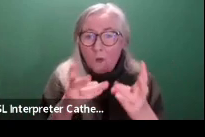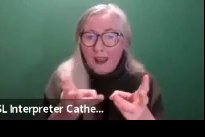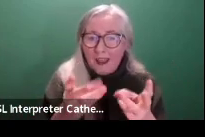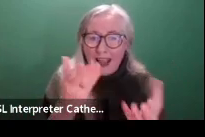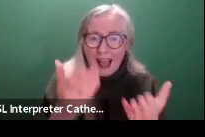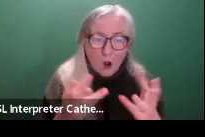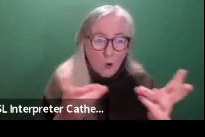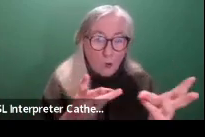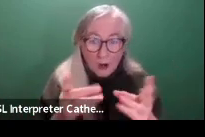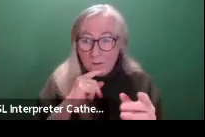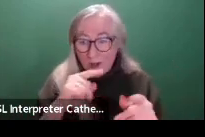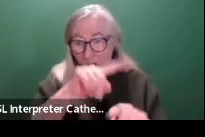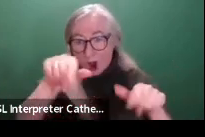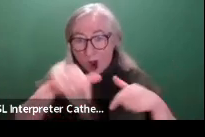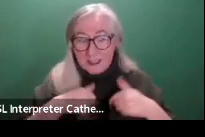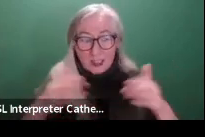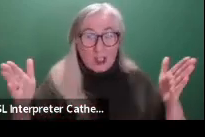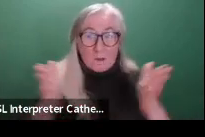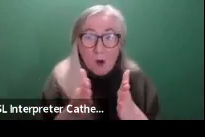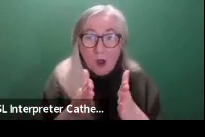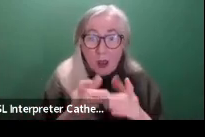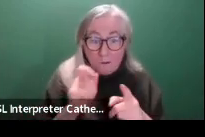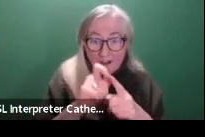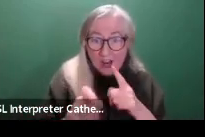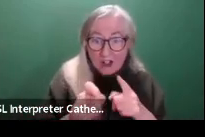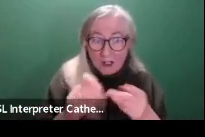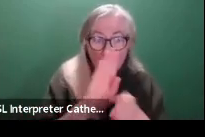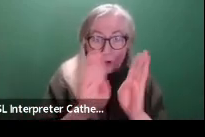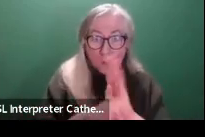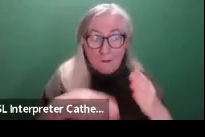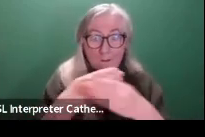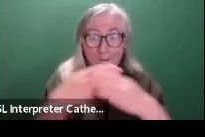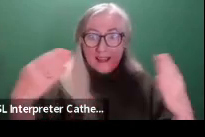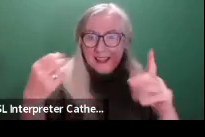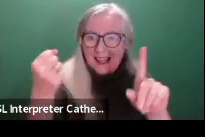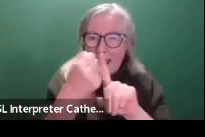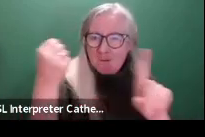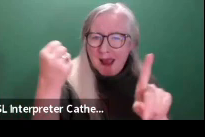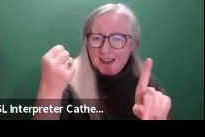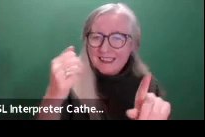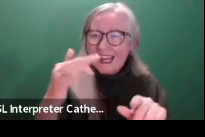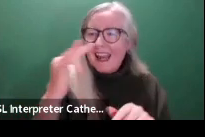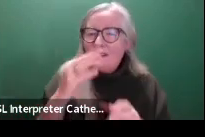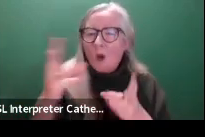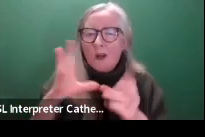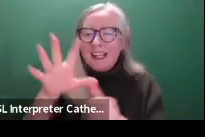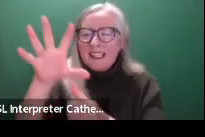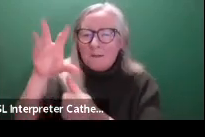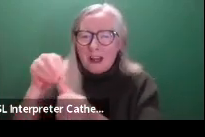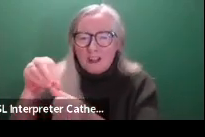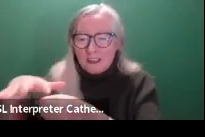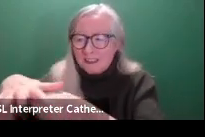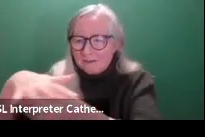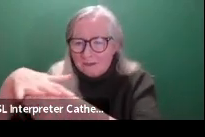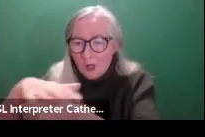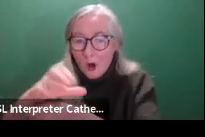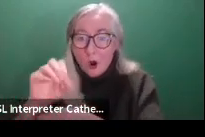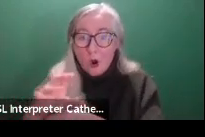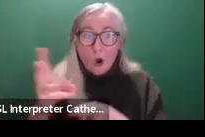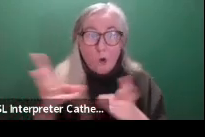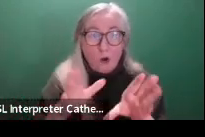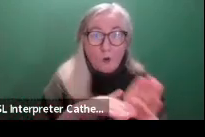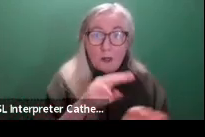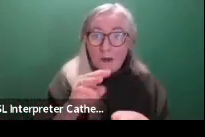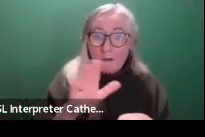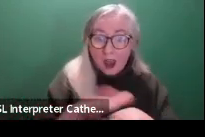a small profession, that can have a very big impact, especially when they're working in specialist settings, or if they've been working with people for a long